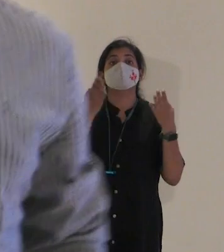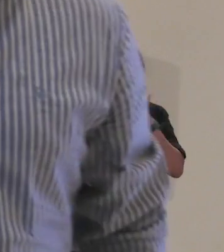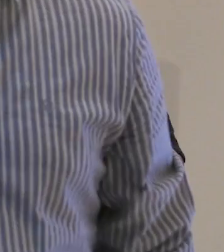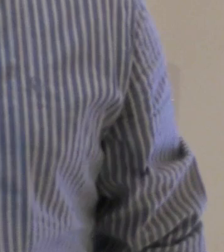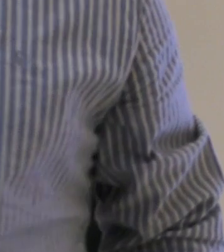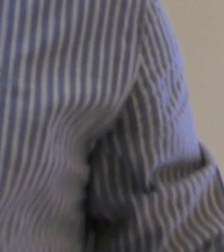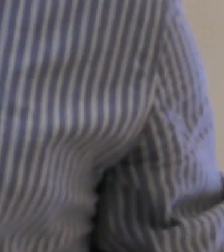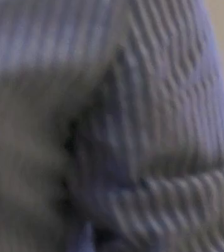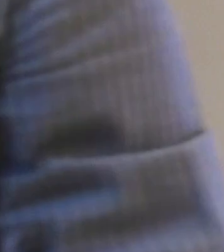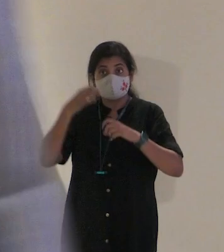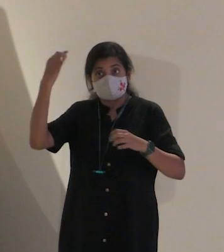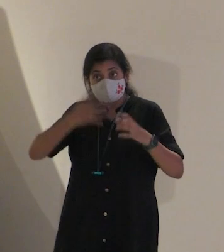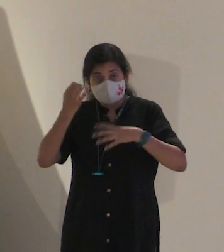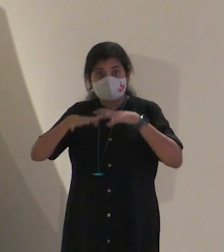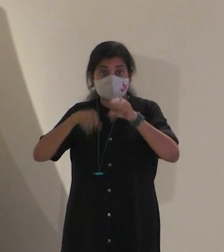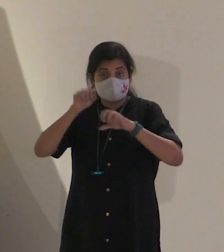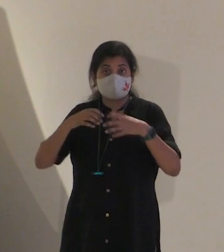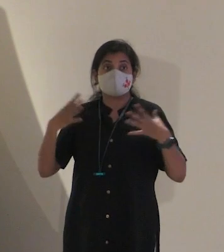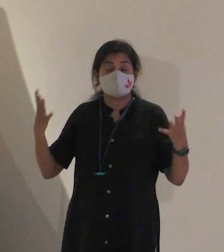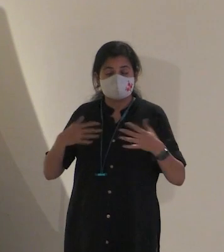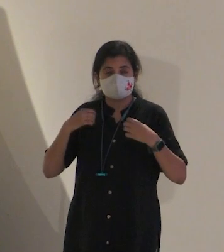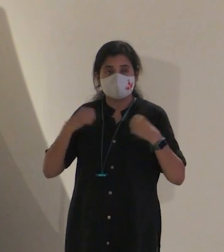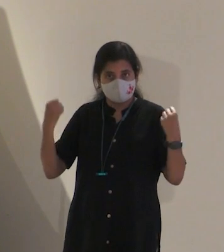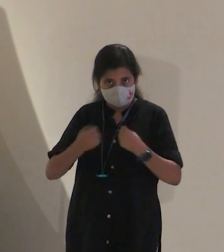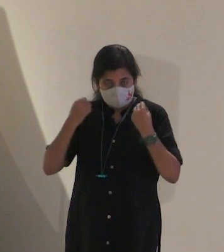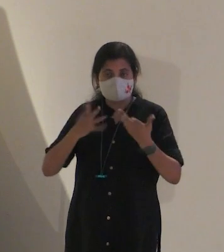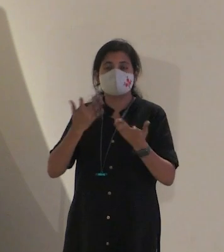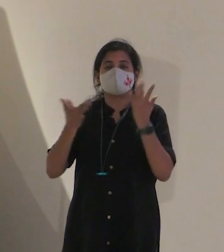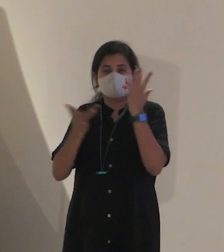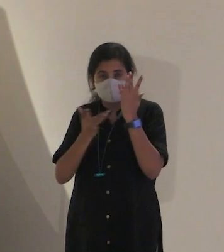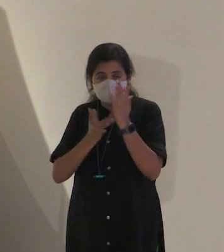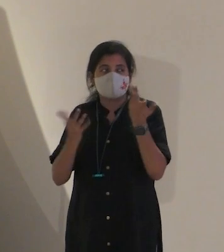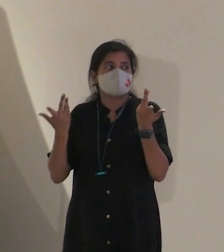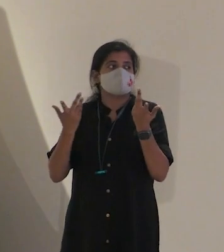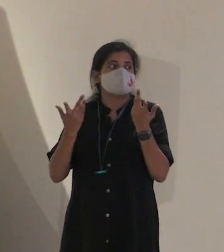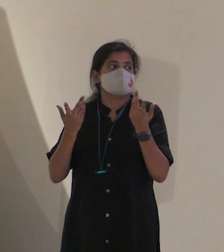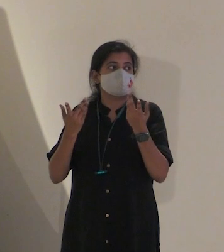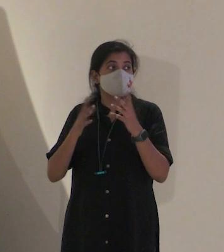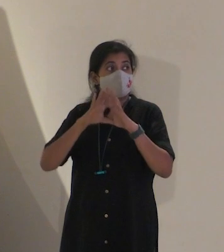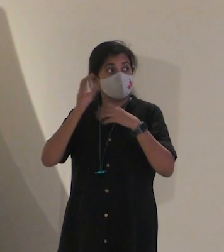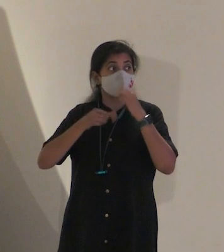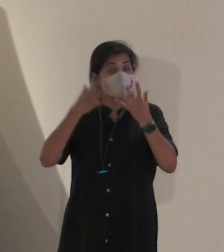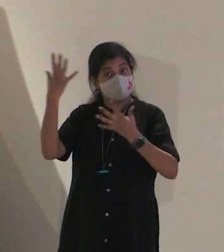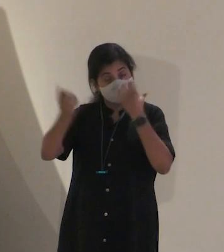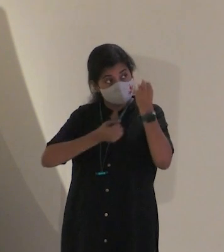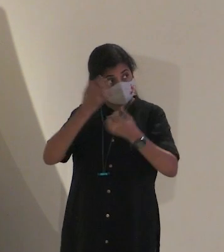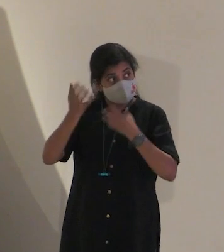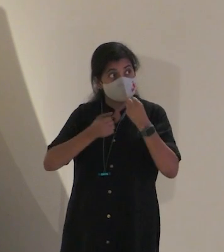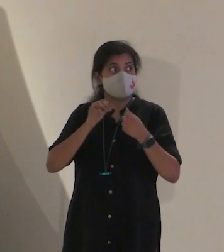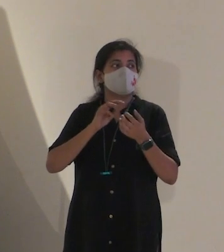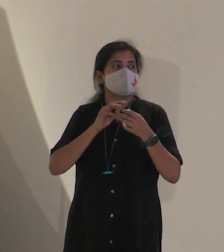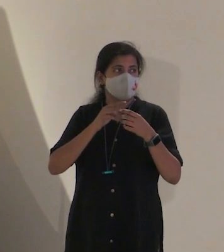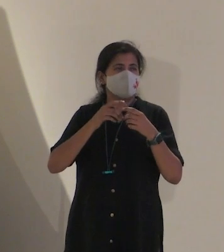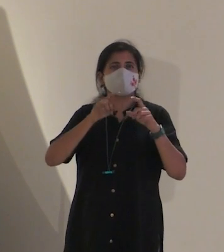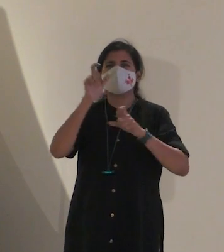energy, enthusiasm, technology savvy. So we got all that in the museum, not with too many